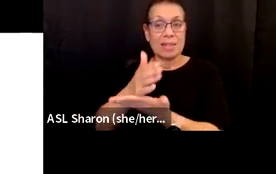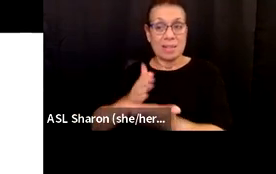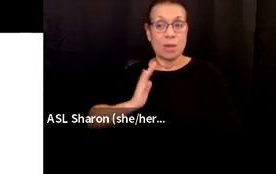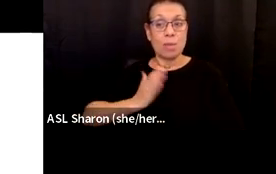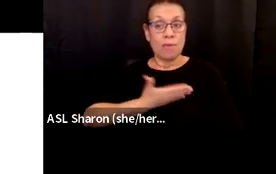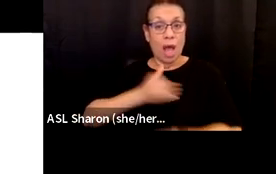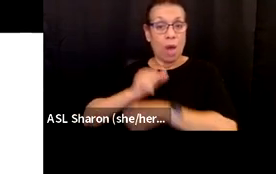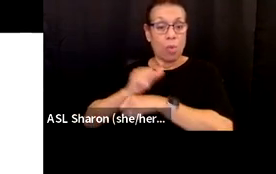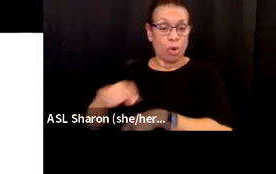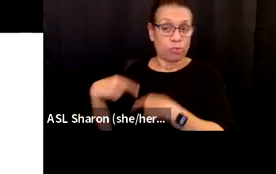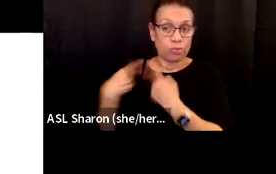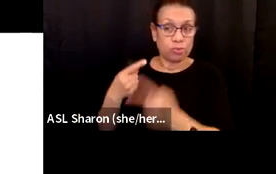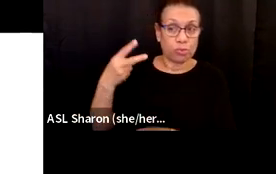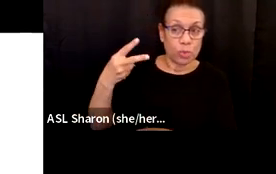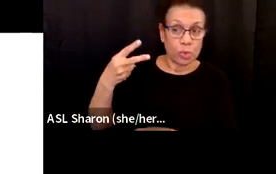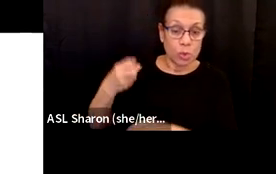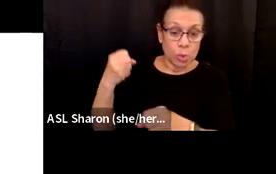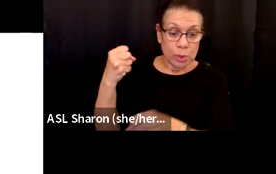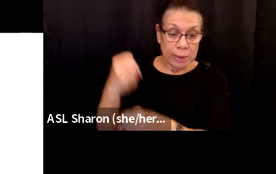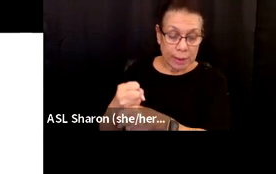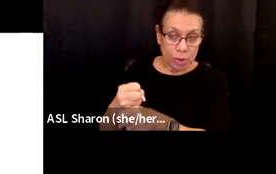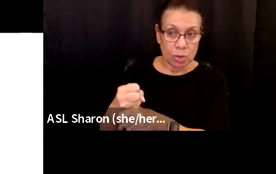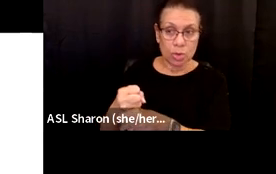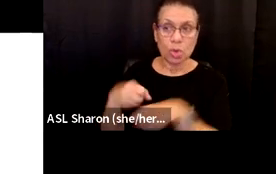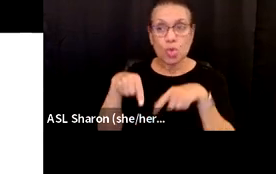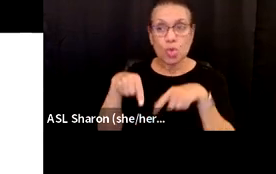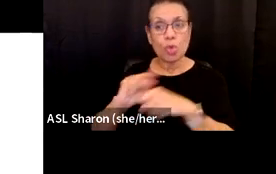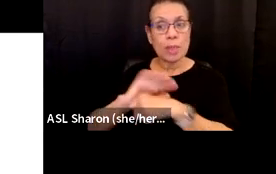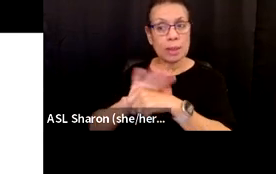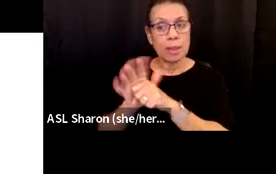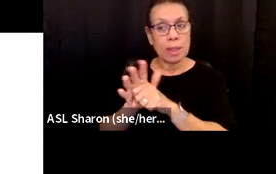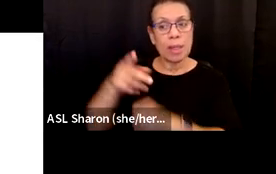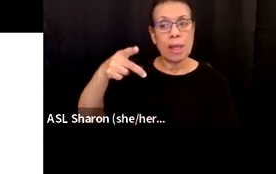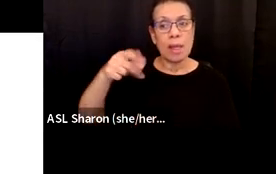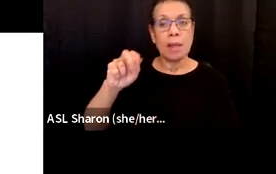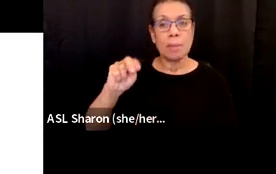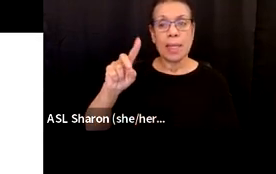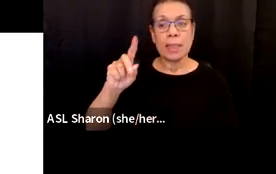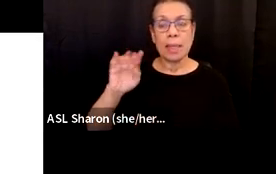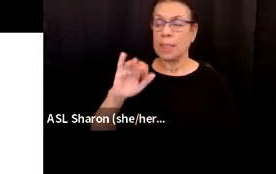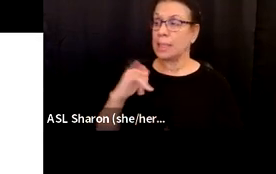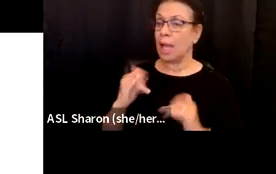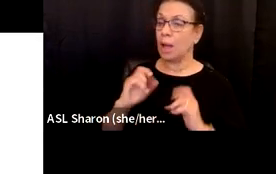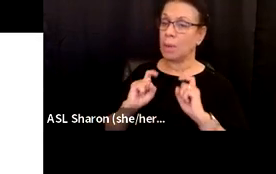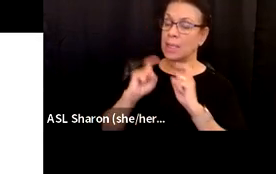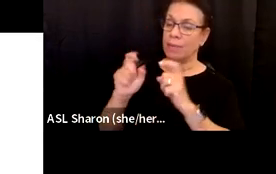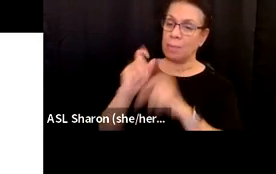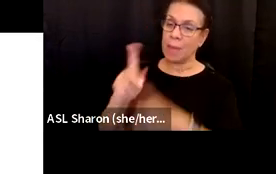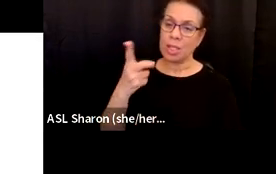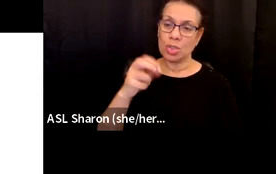uh over the past two years or so during the pandemic and now i will toss it back to dr